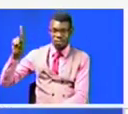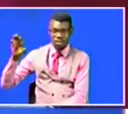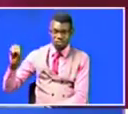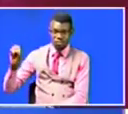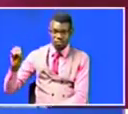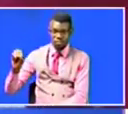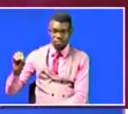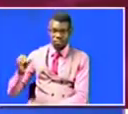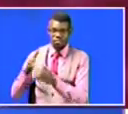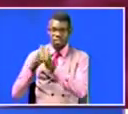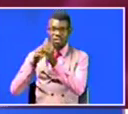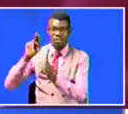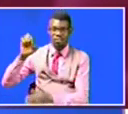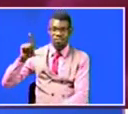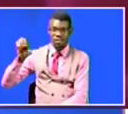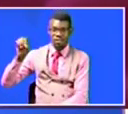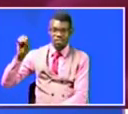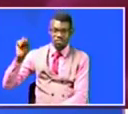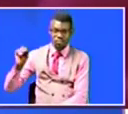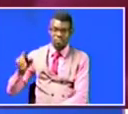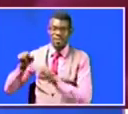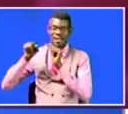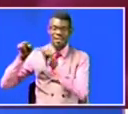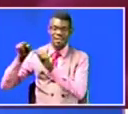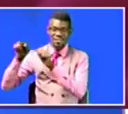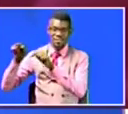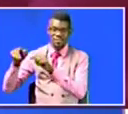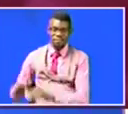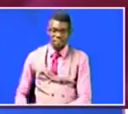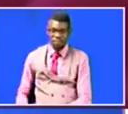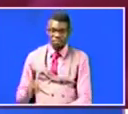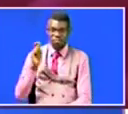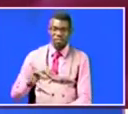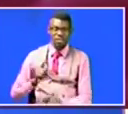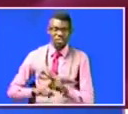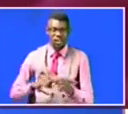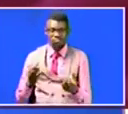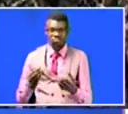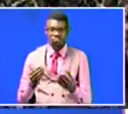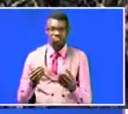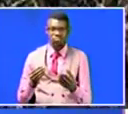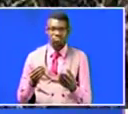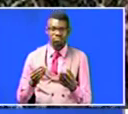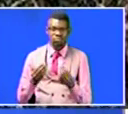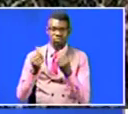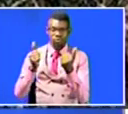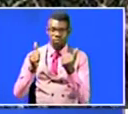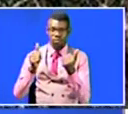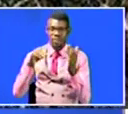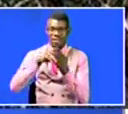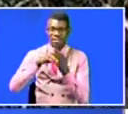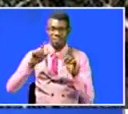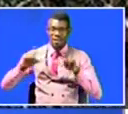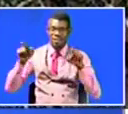the judge of abusing his position when he sat to hear a land dispute between them and Sony Sugar Company, then chaired